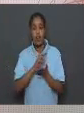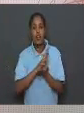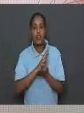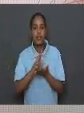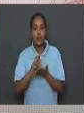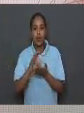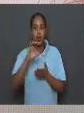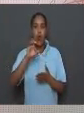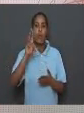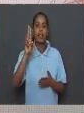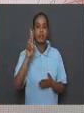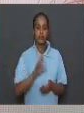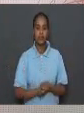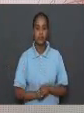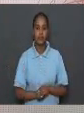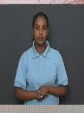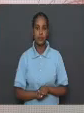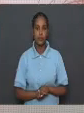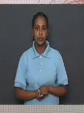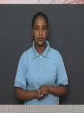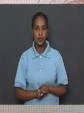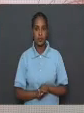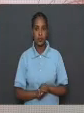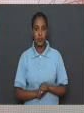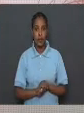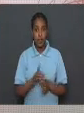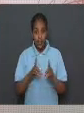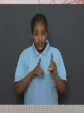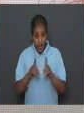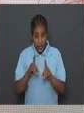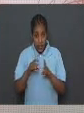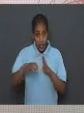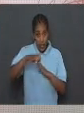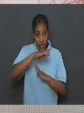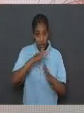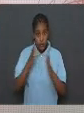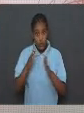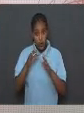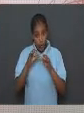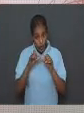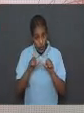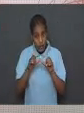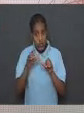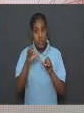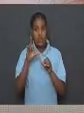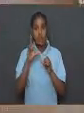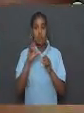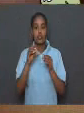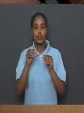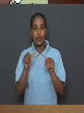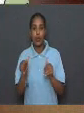Does the electrolyte contain dissolved ions of pure copper or impure copper?